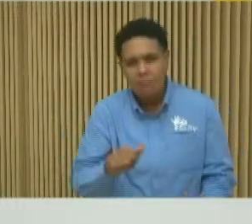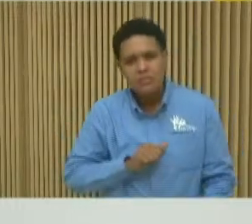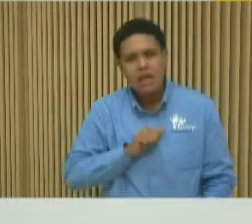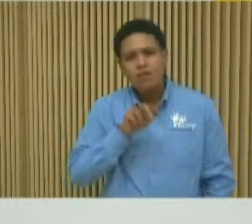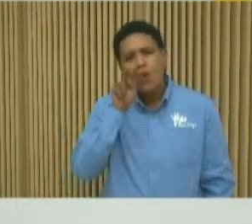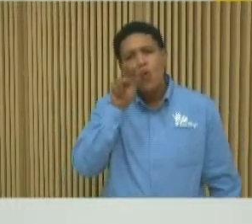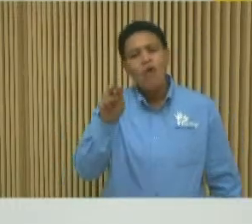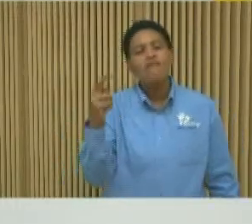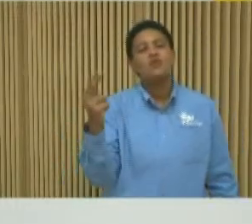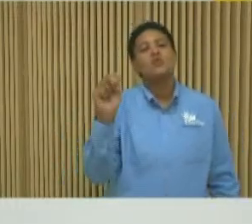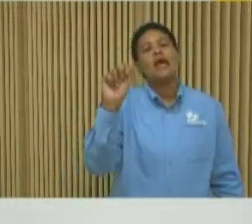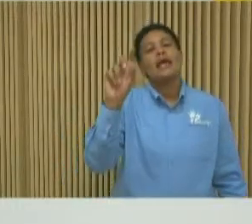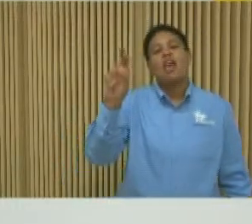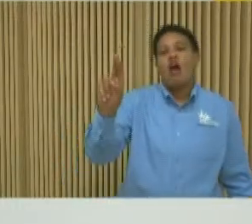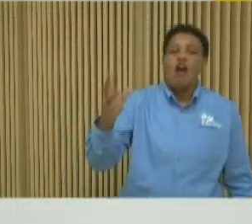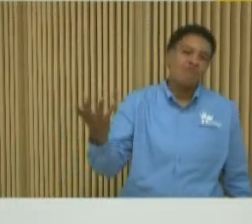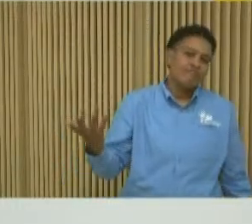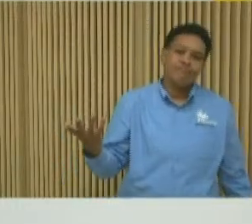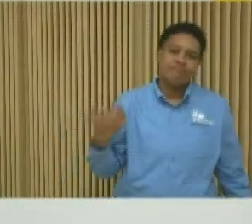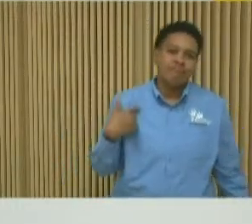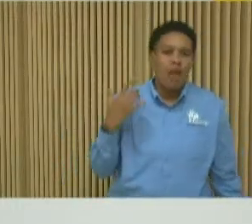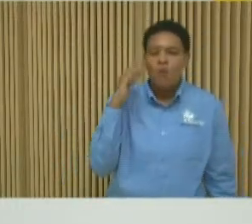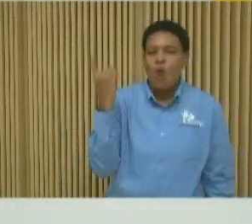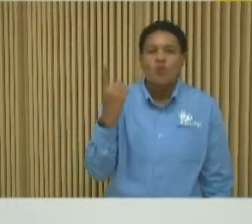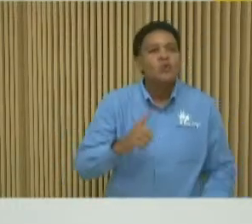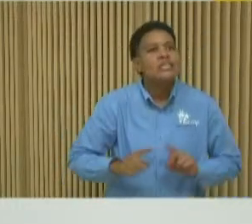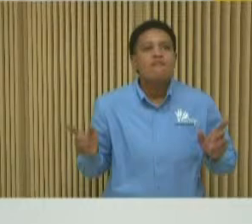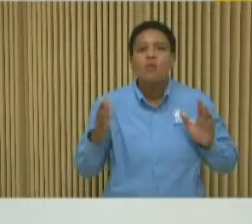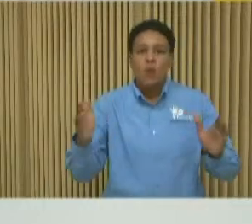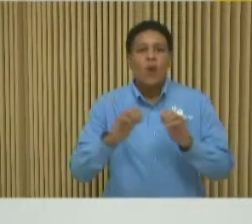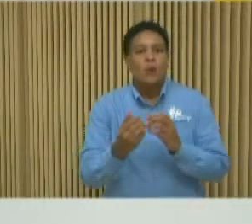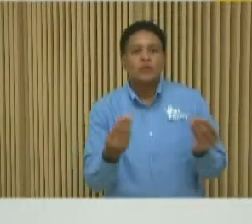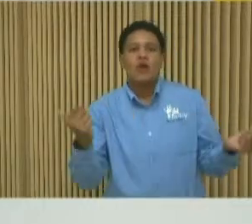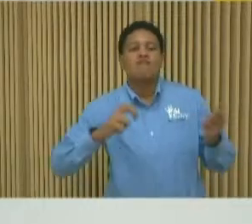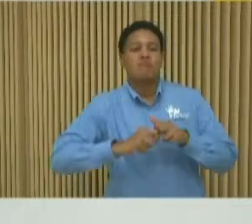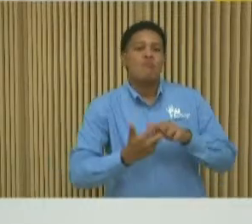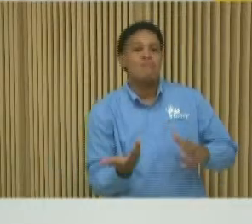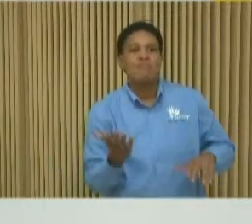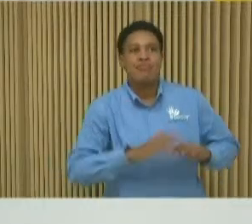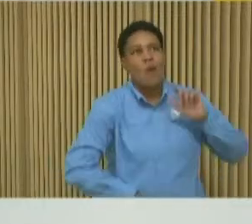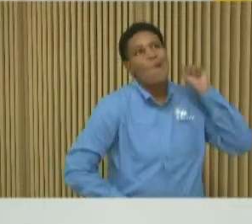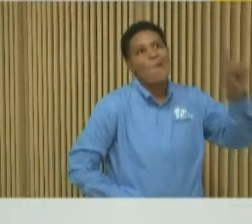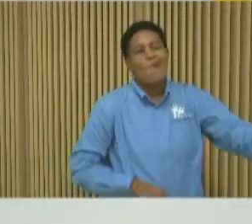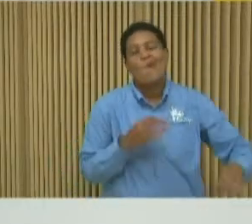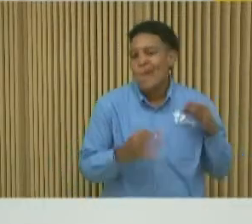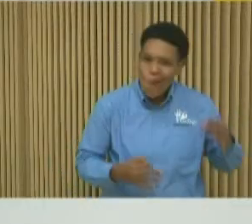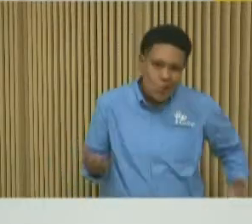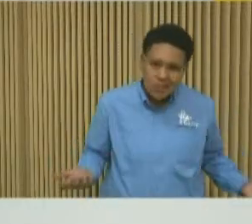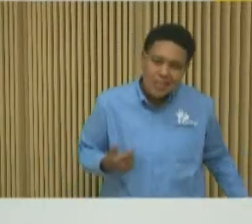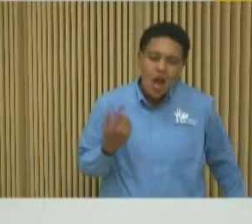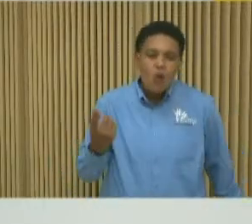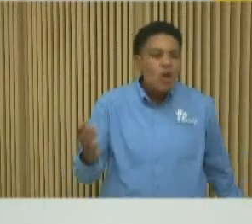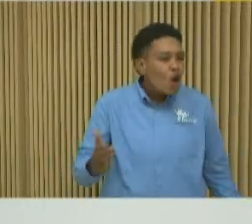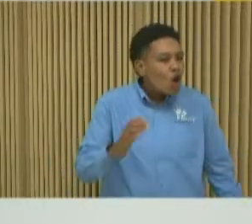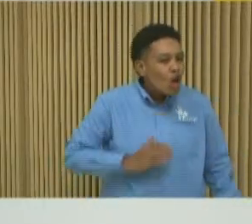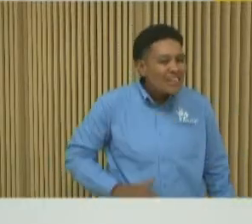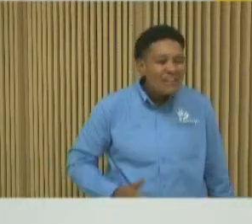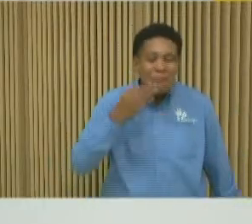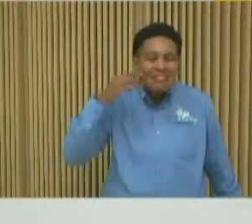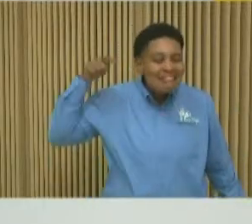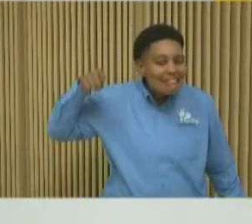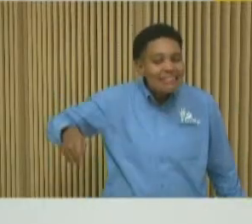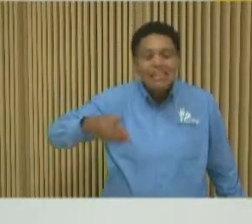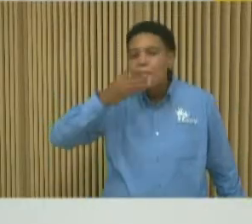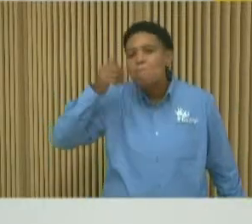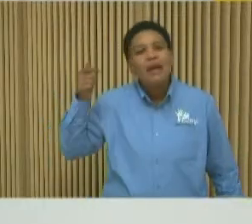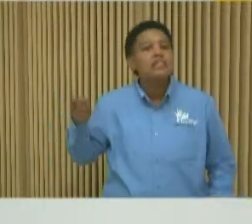to using alternative dispute resolutions, and I will always encourage my clients when they come in, like, listen, this is better, this is the